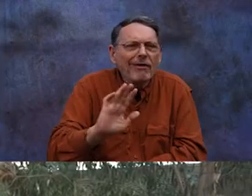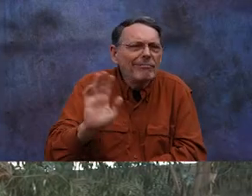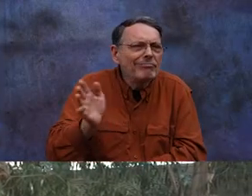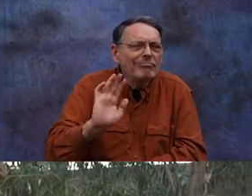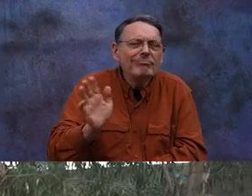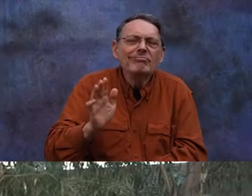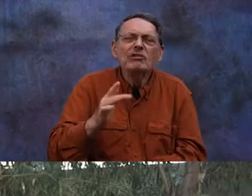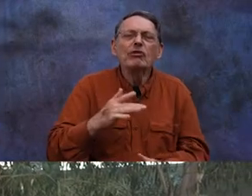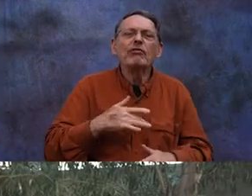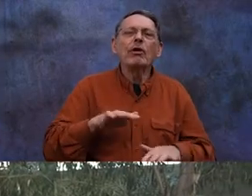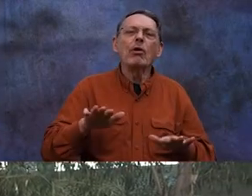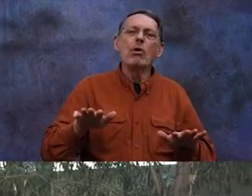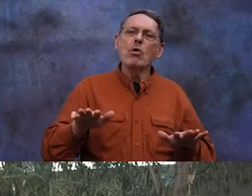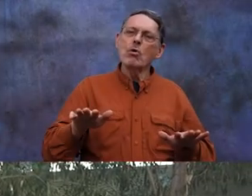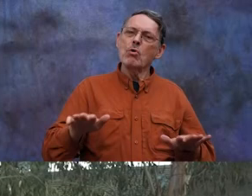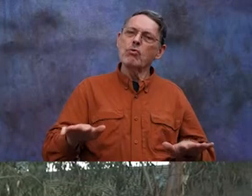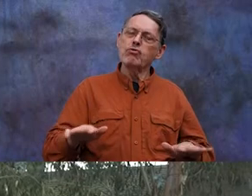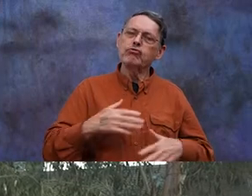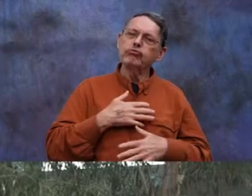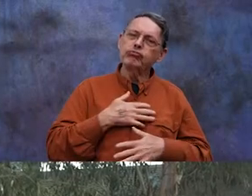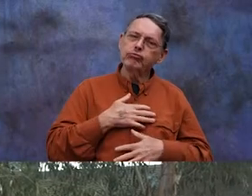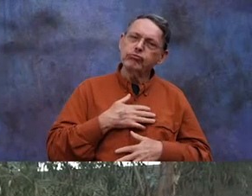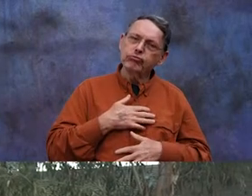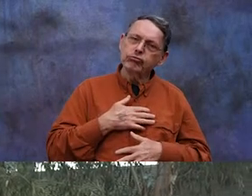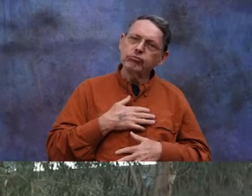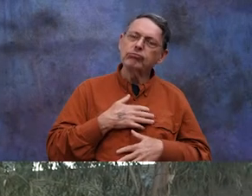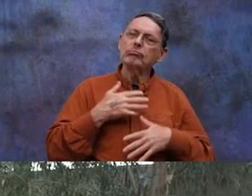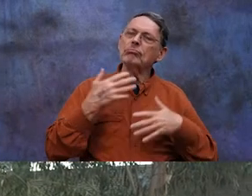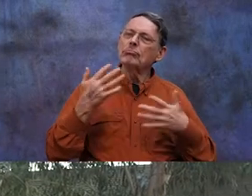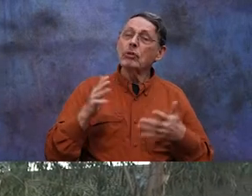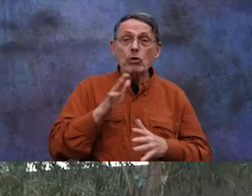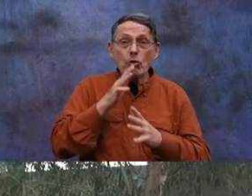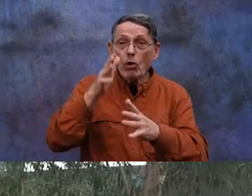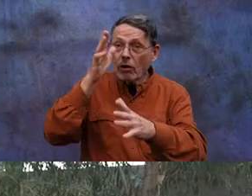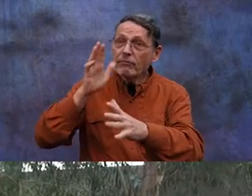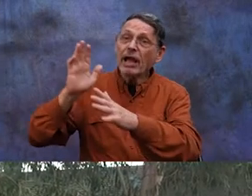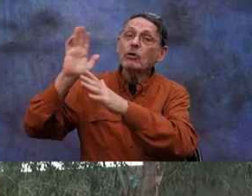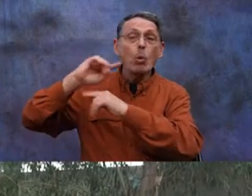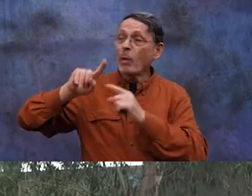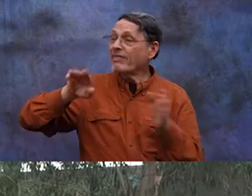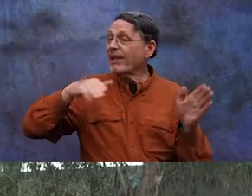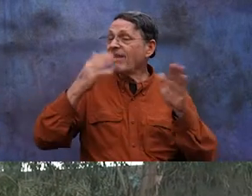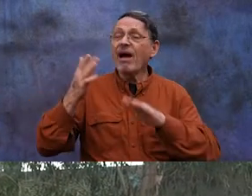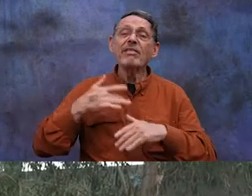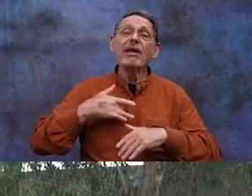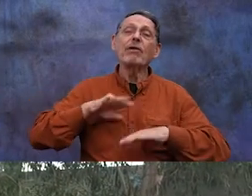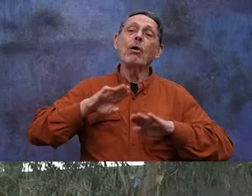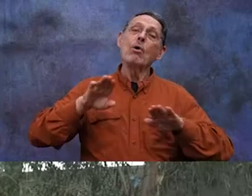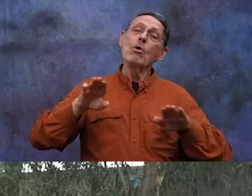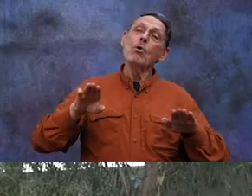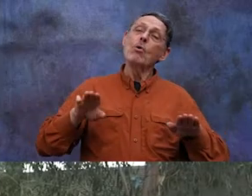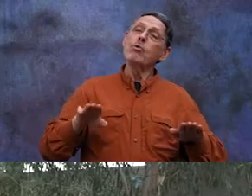take a load off, as your ancestors take a load off when they die and they come